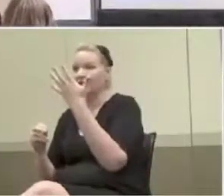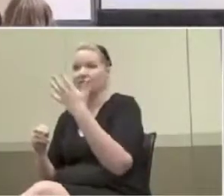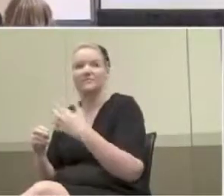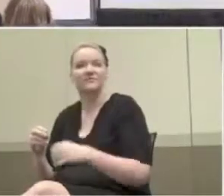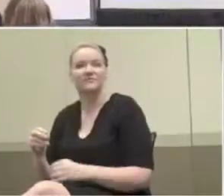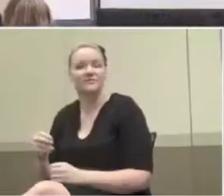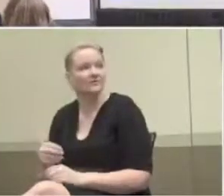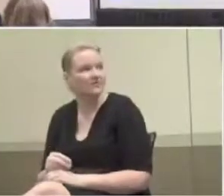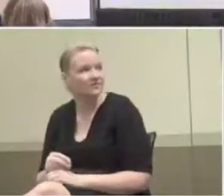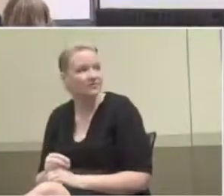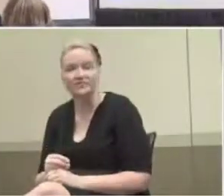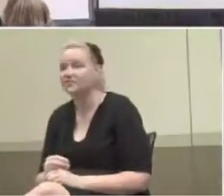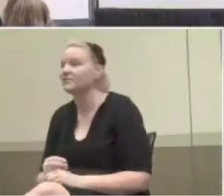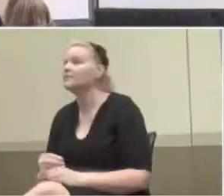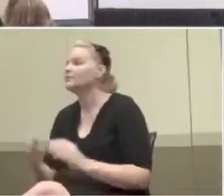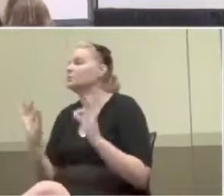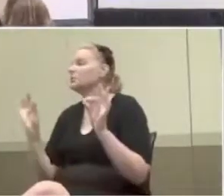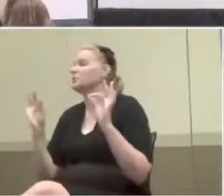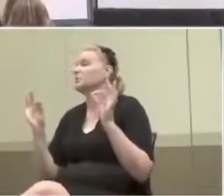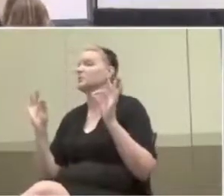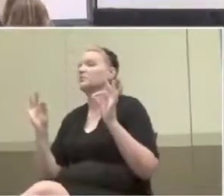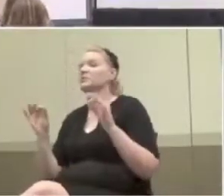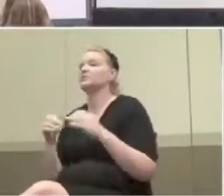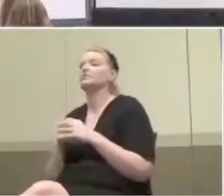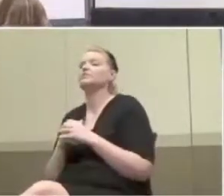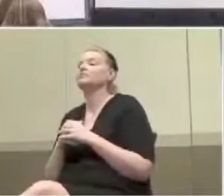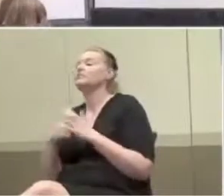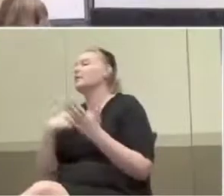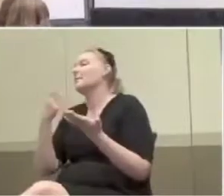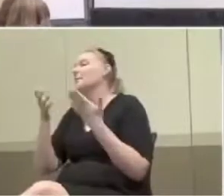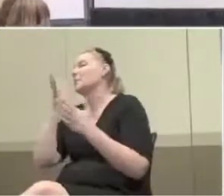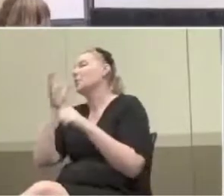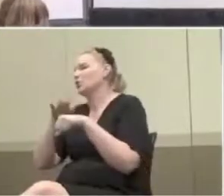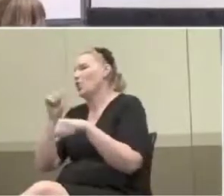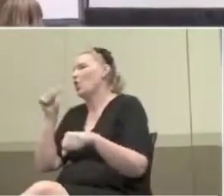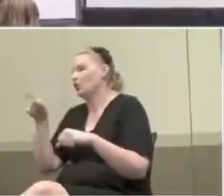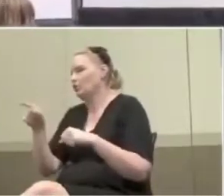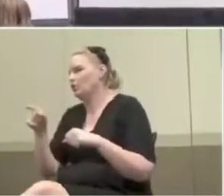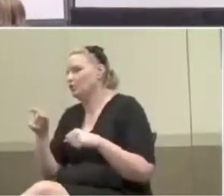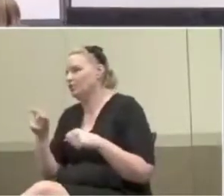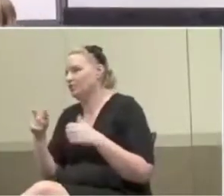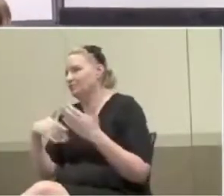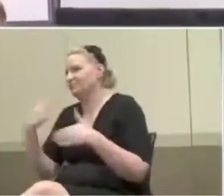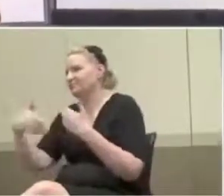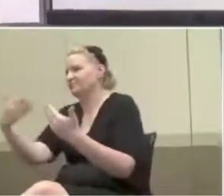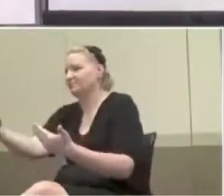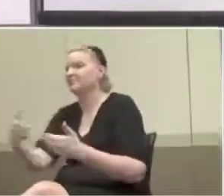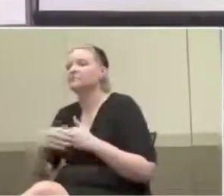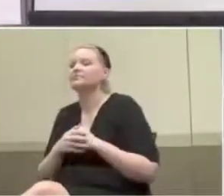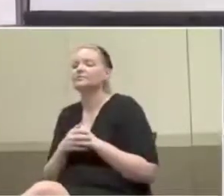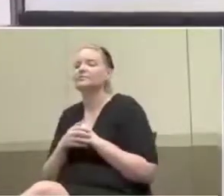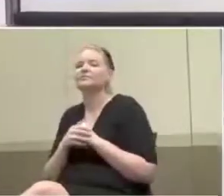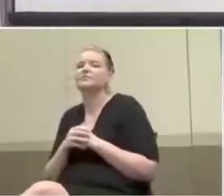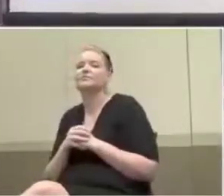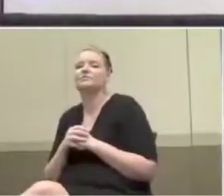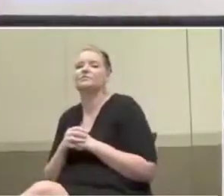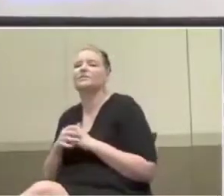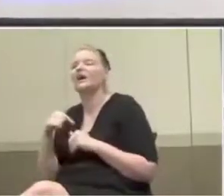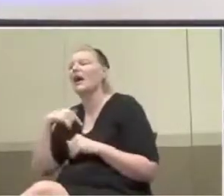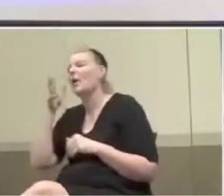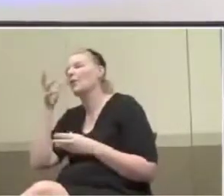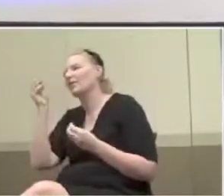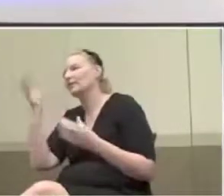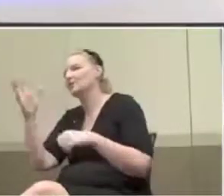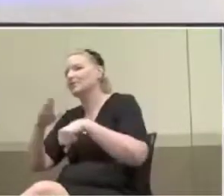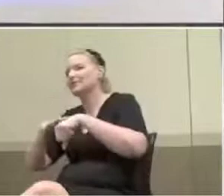right. All right, great, fantastic. So I may call on you at any given moment and thrust you into, no, I'll give you preparation